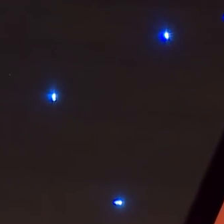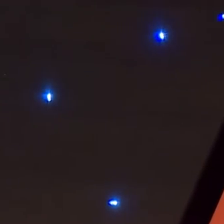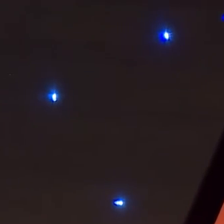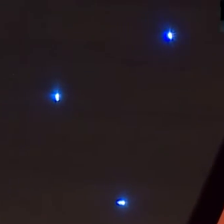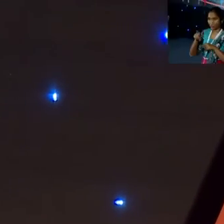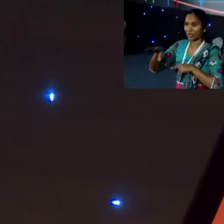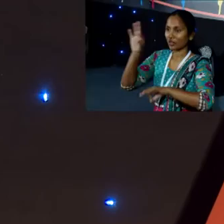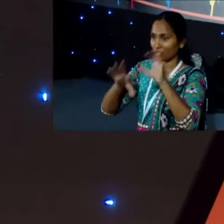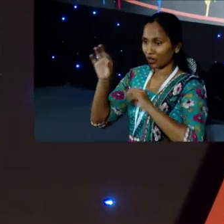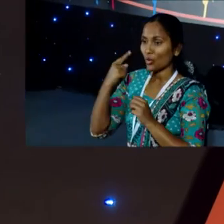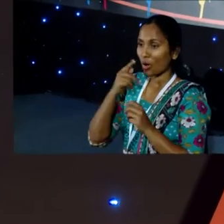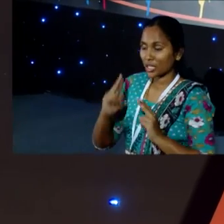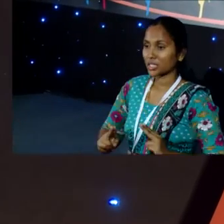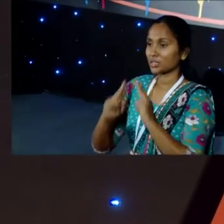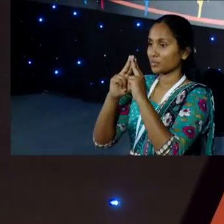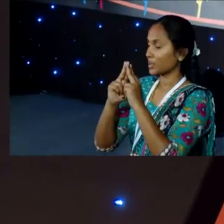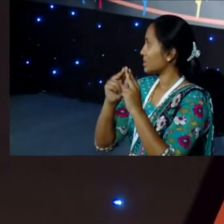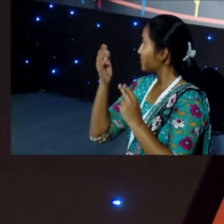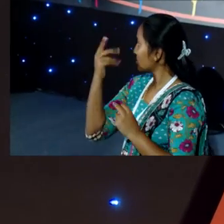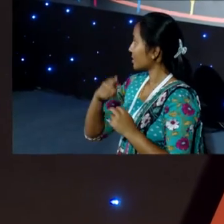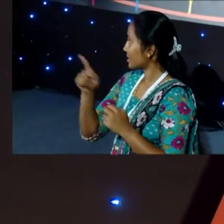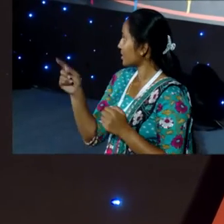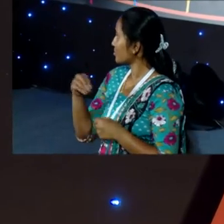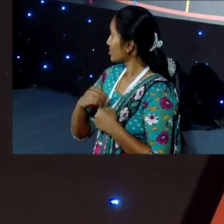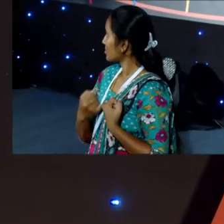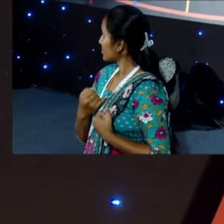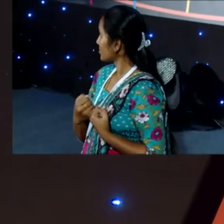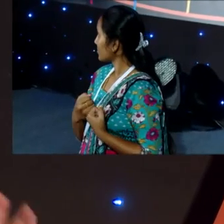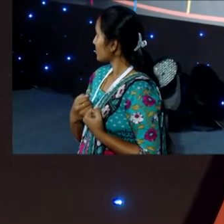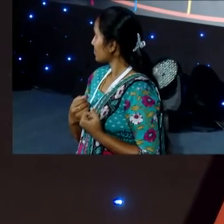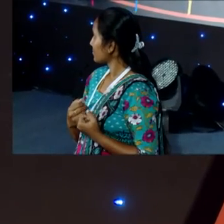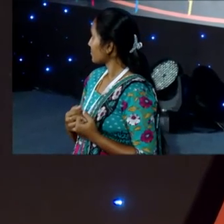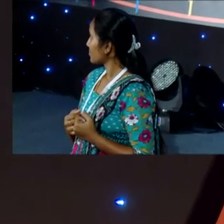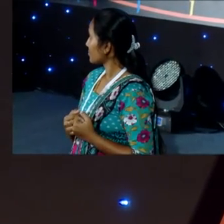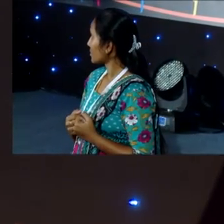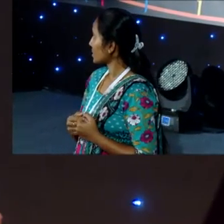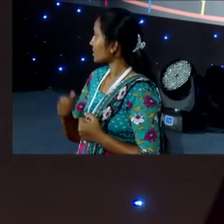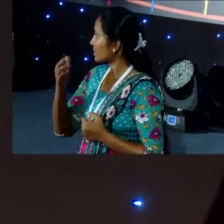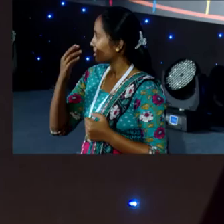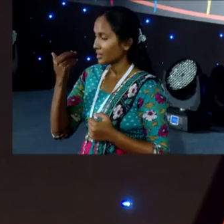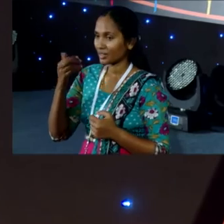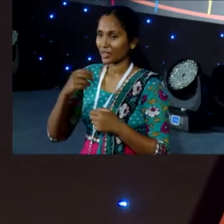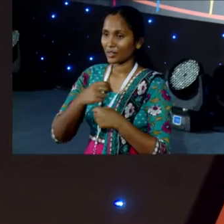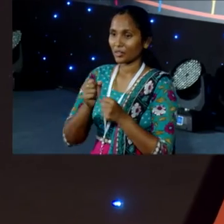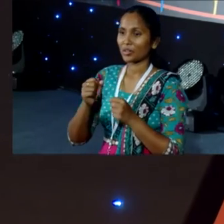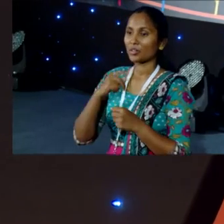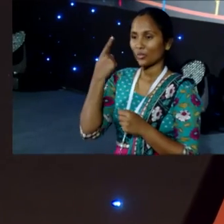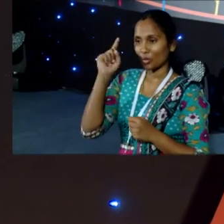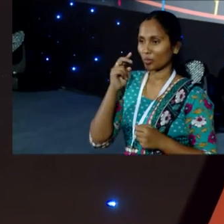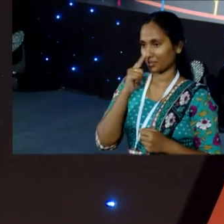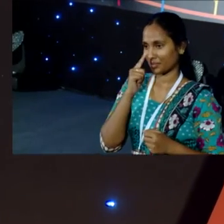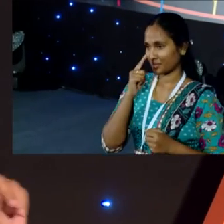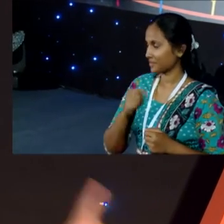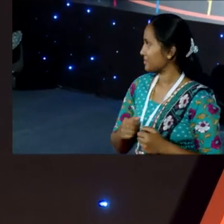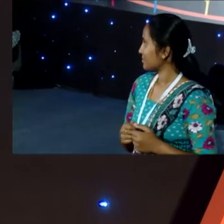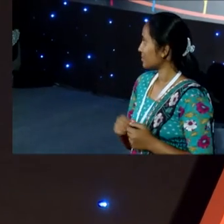who I find special because they're timeless. And why I think this is timeless is because it's very special for women.